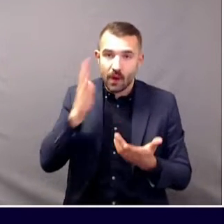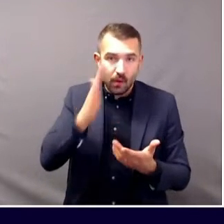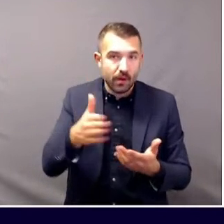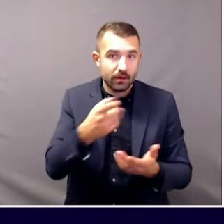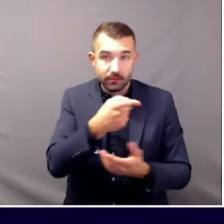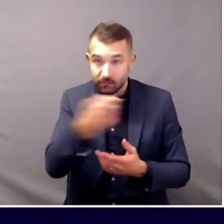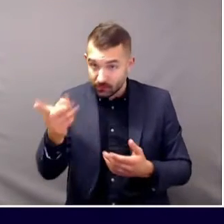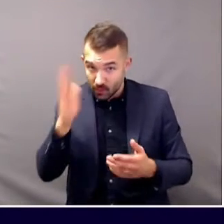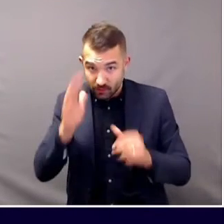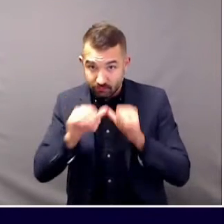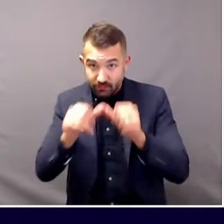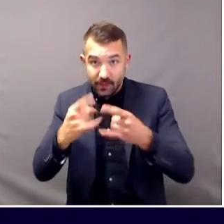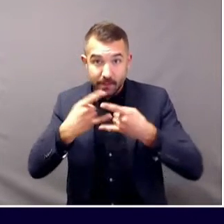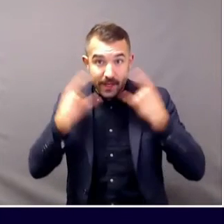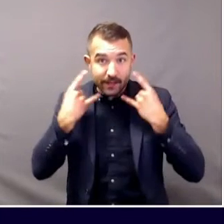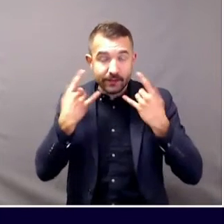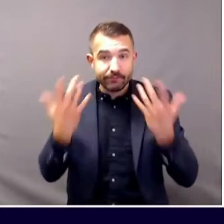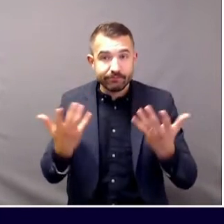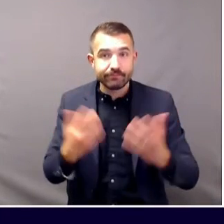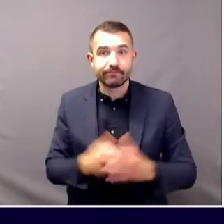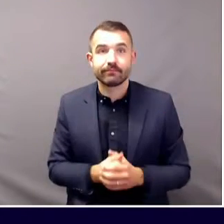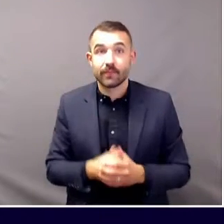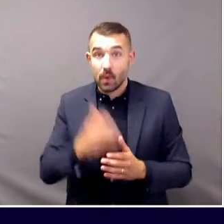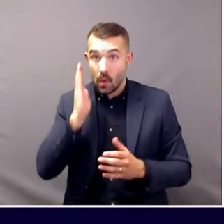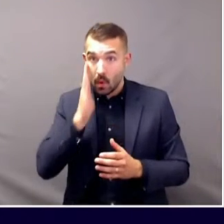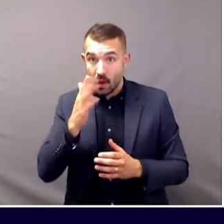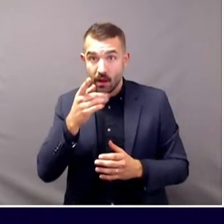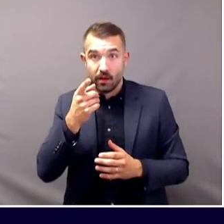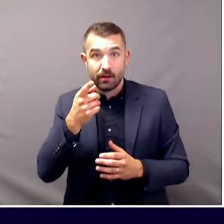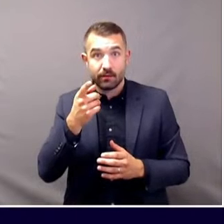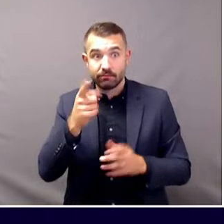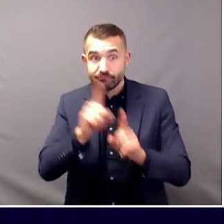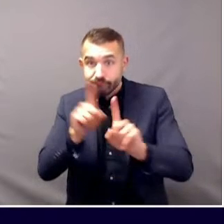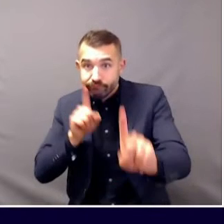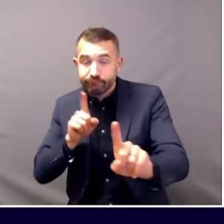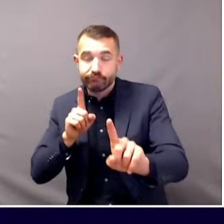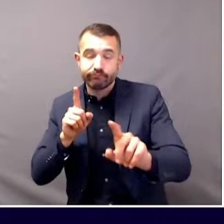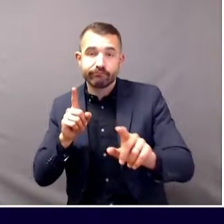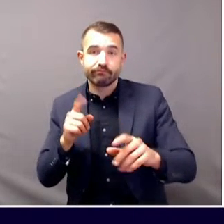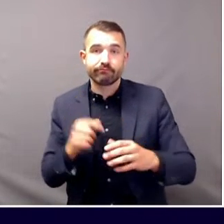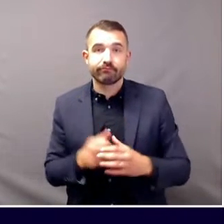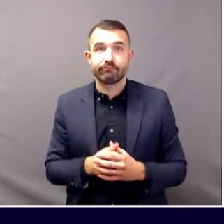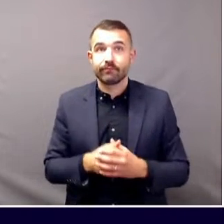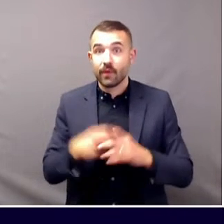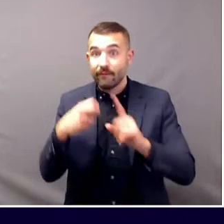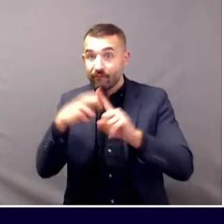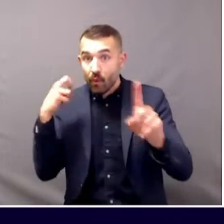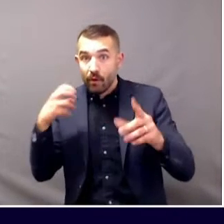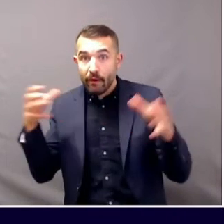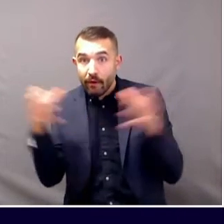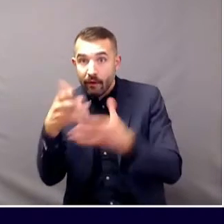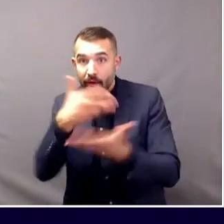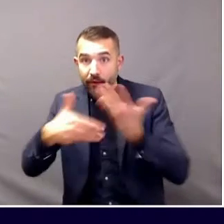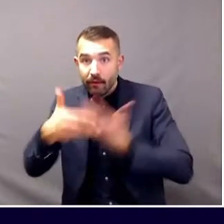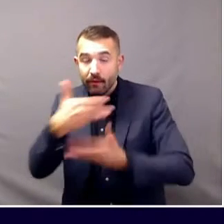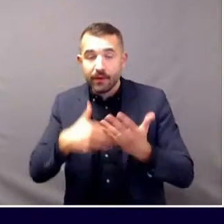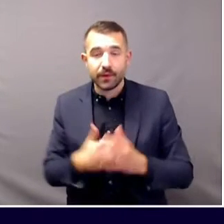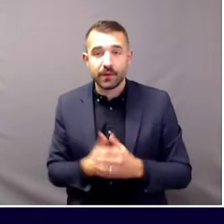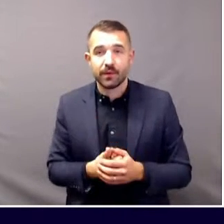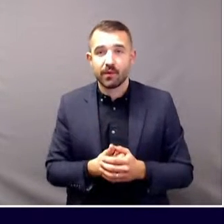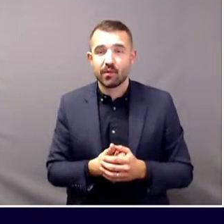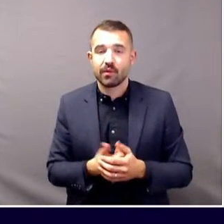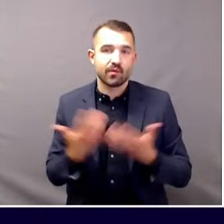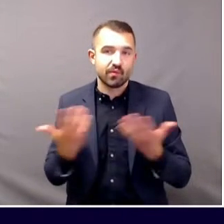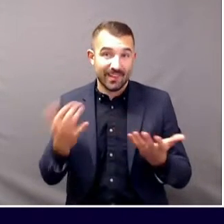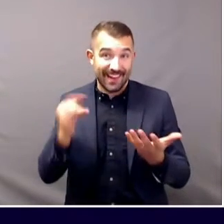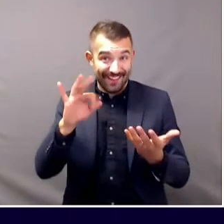distancing and avoiding indoor gatherings where the virus can transmit in small groups? Are we going to do those things? And